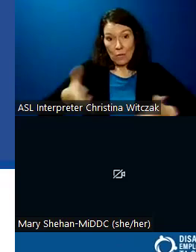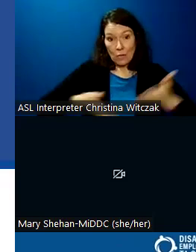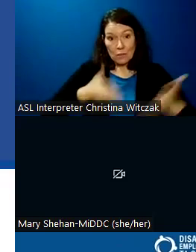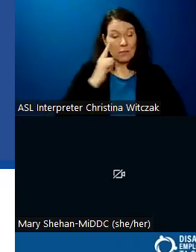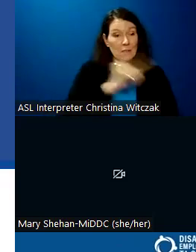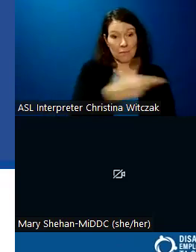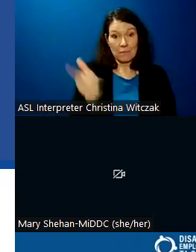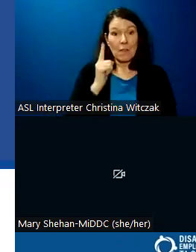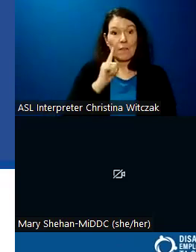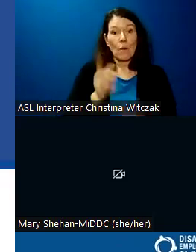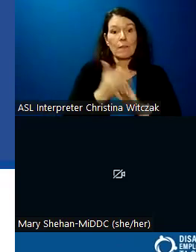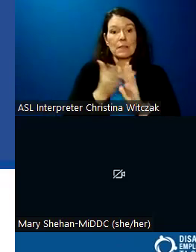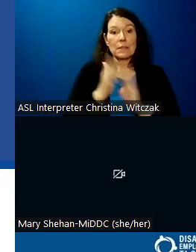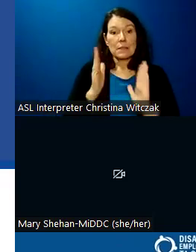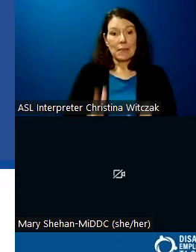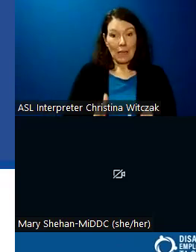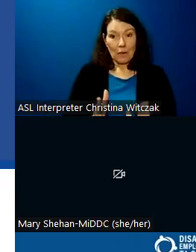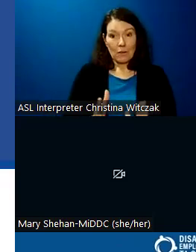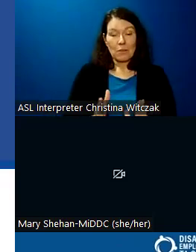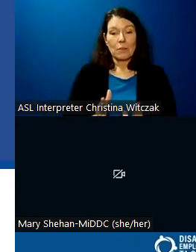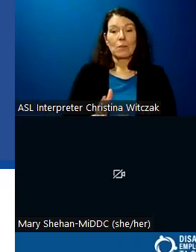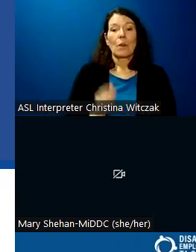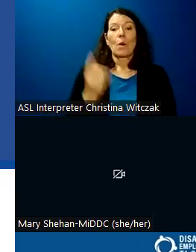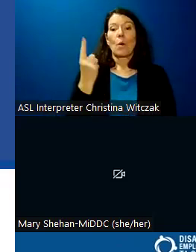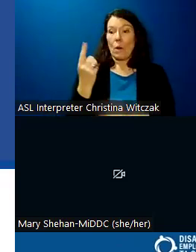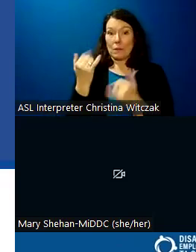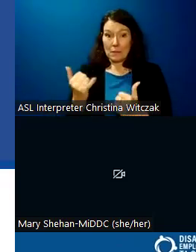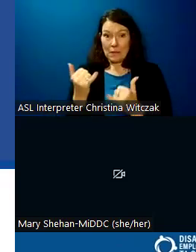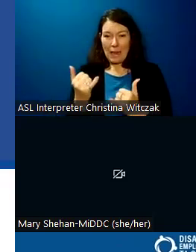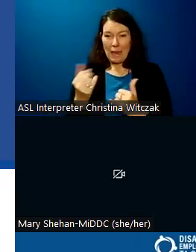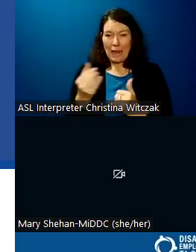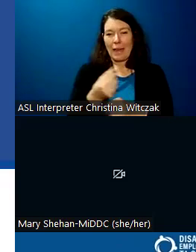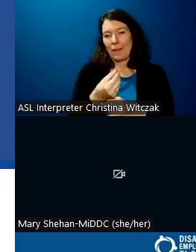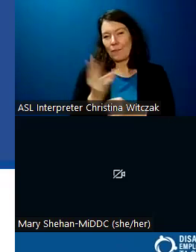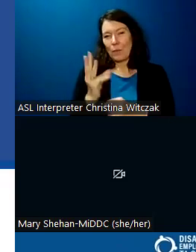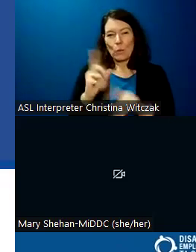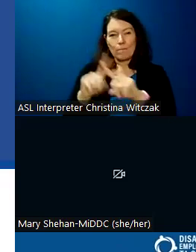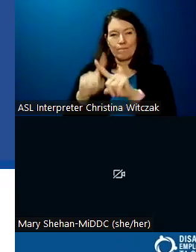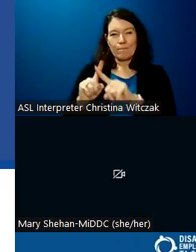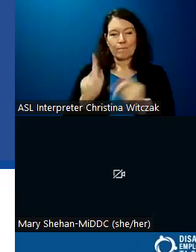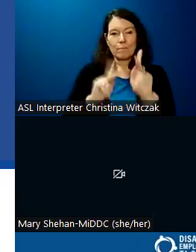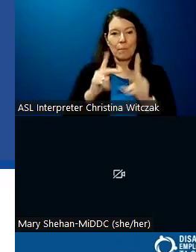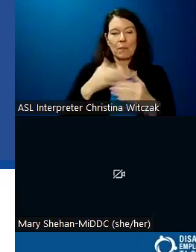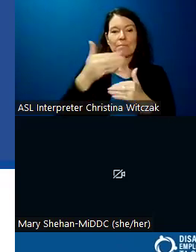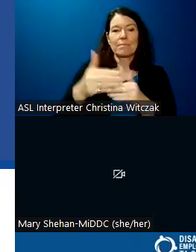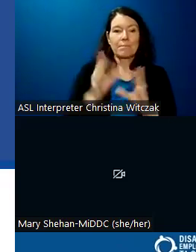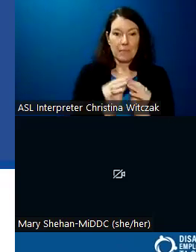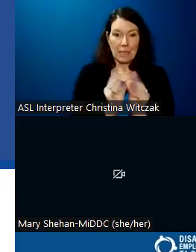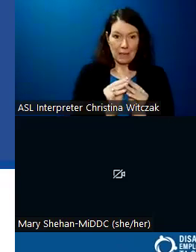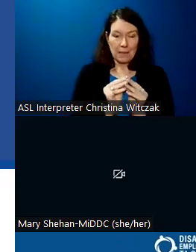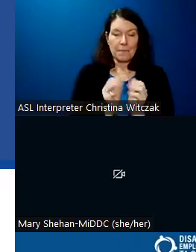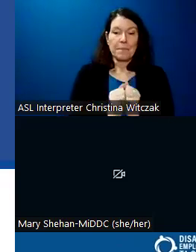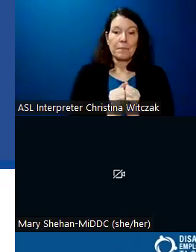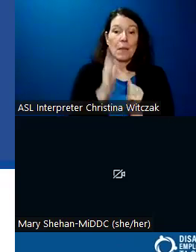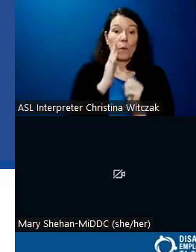for our facilitators. We'll have one today and then a couple of different ones come next session. We're going to